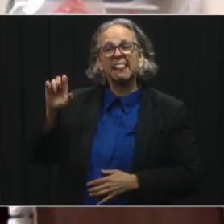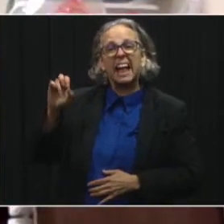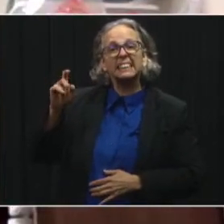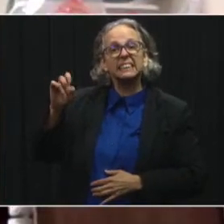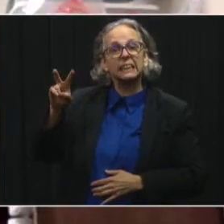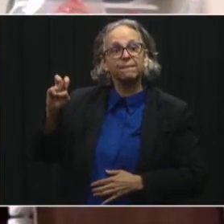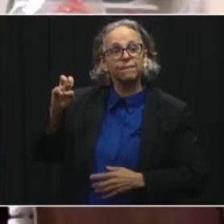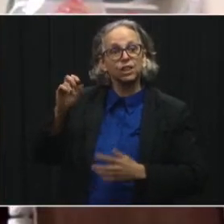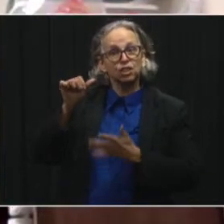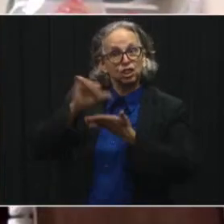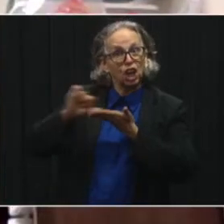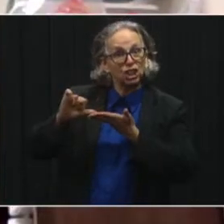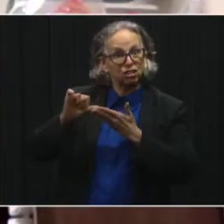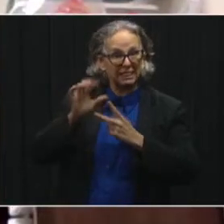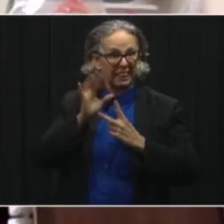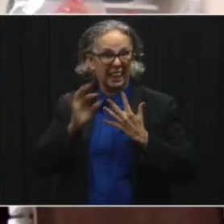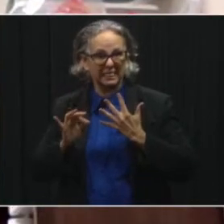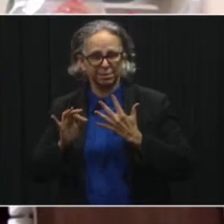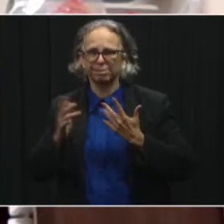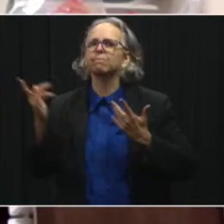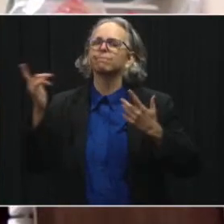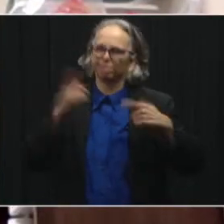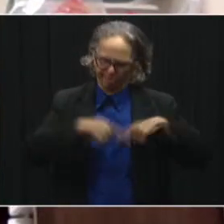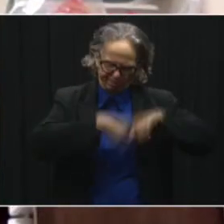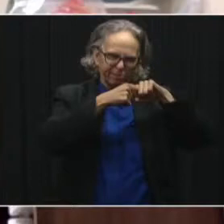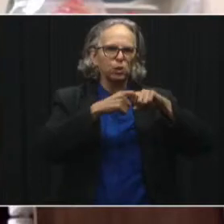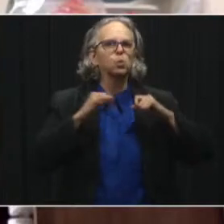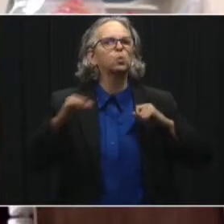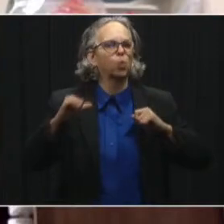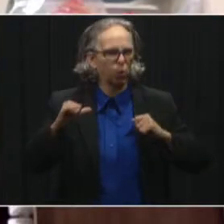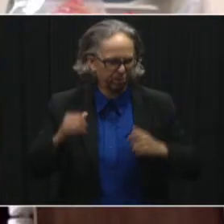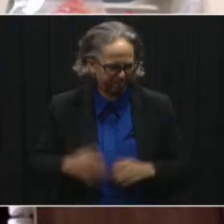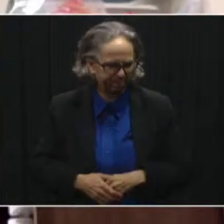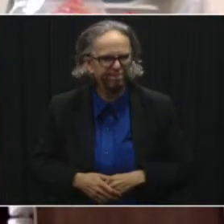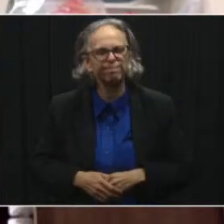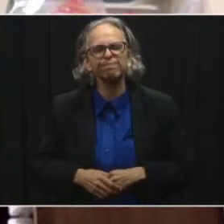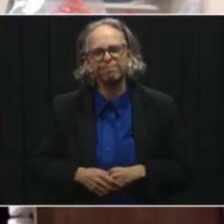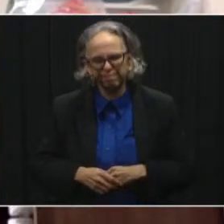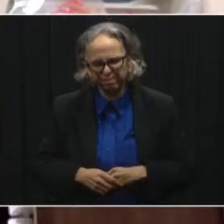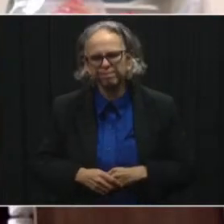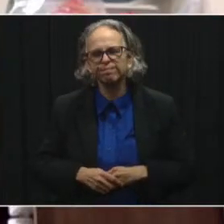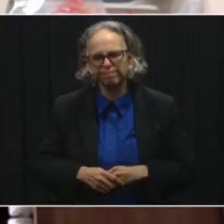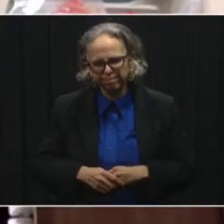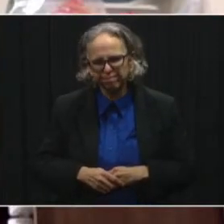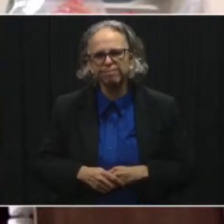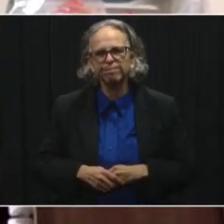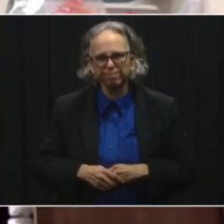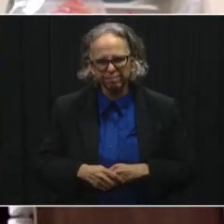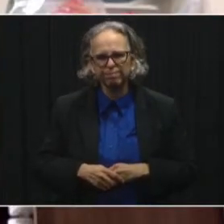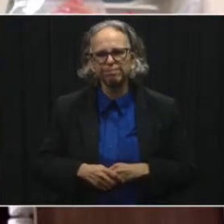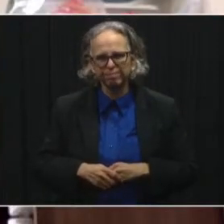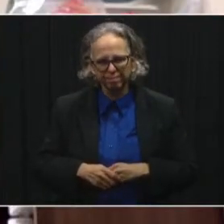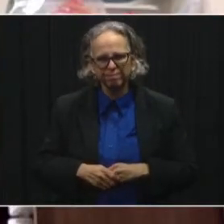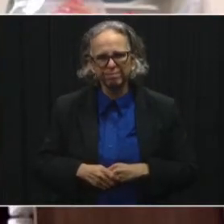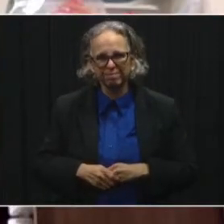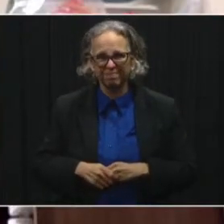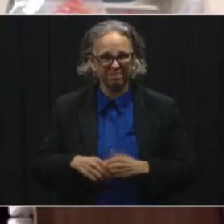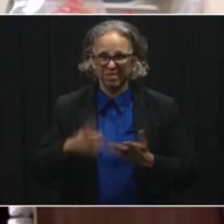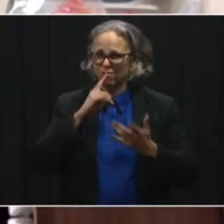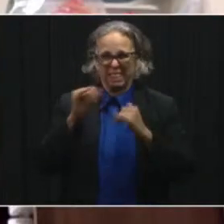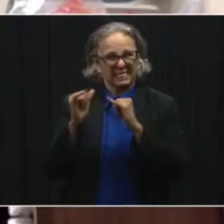basically emergent type surgeries is what we're doing. But that's kind of where we're at. Very, very